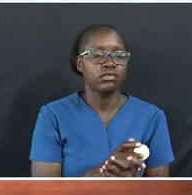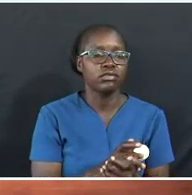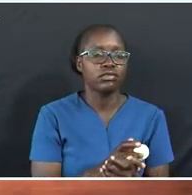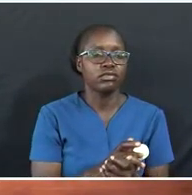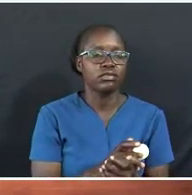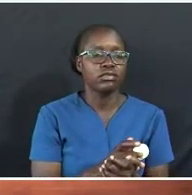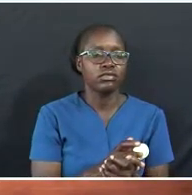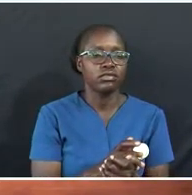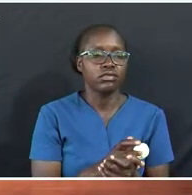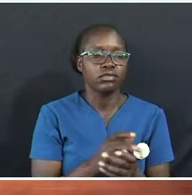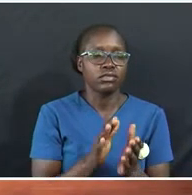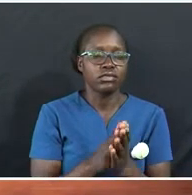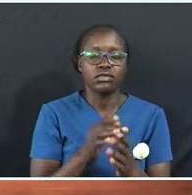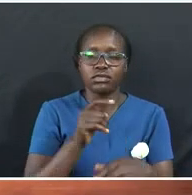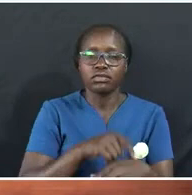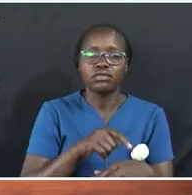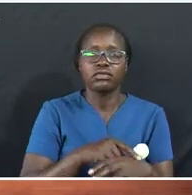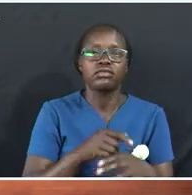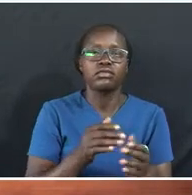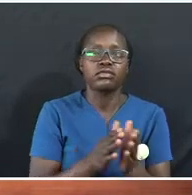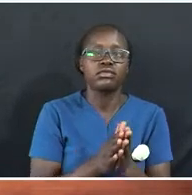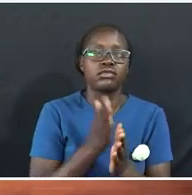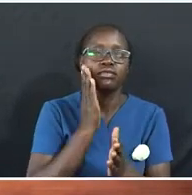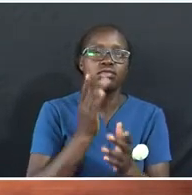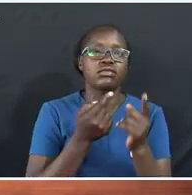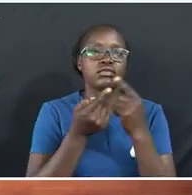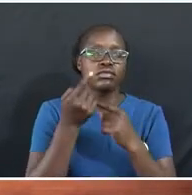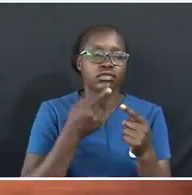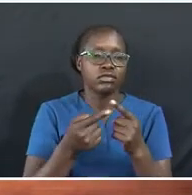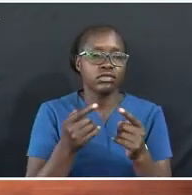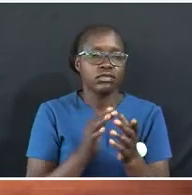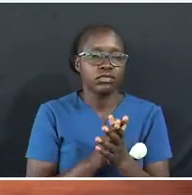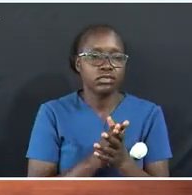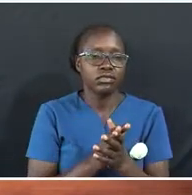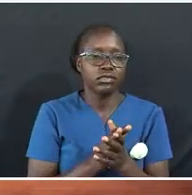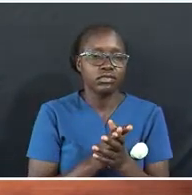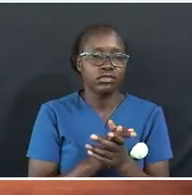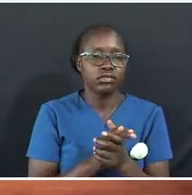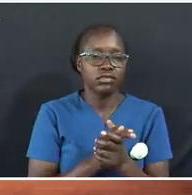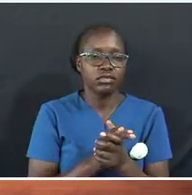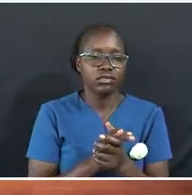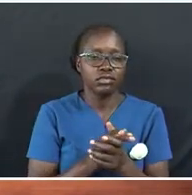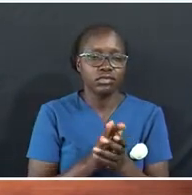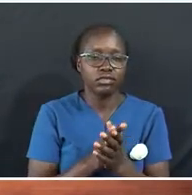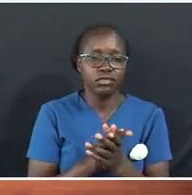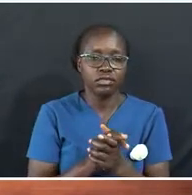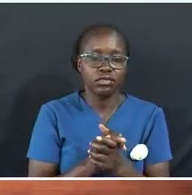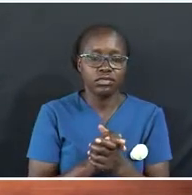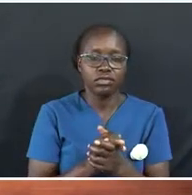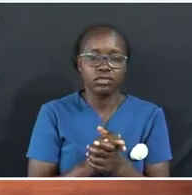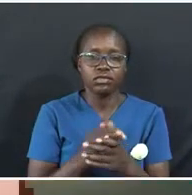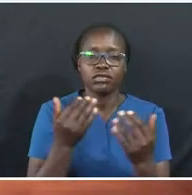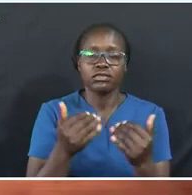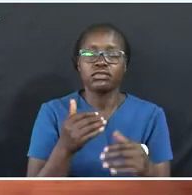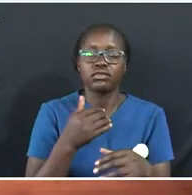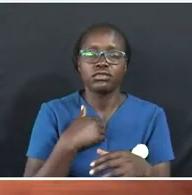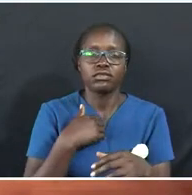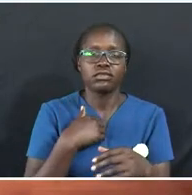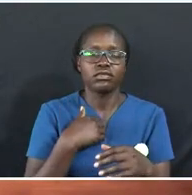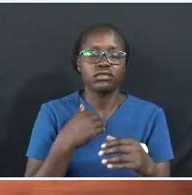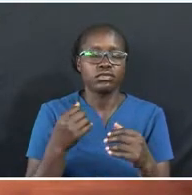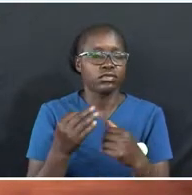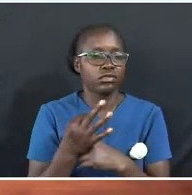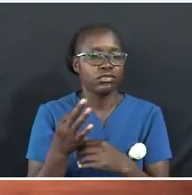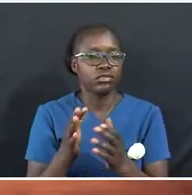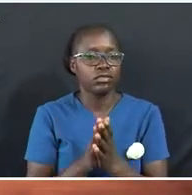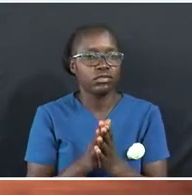And when you go, that's verse 3 and verse 4. When you go to verse 5, he says he went out again on